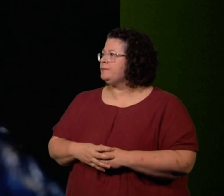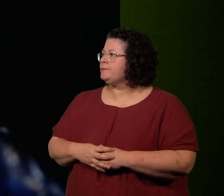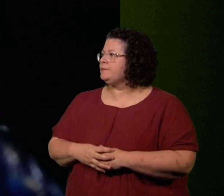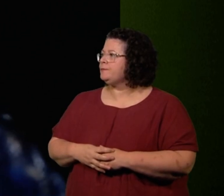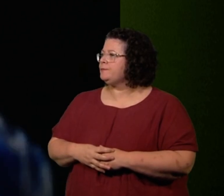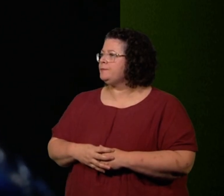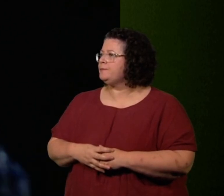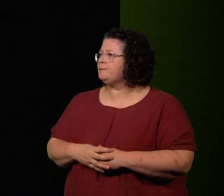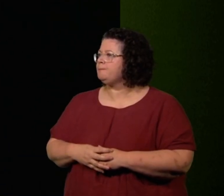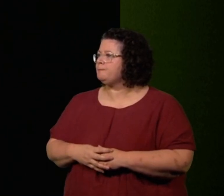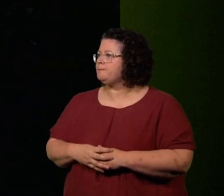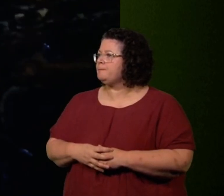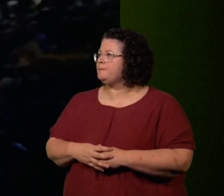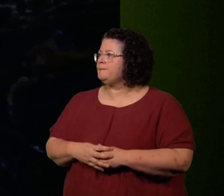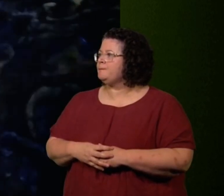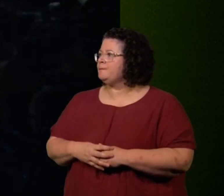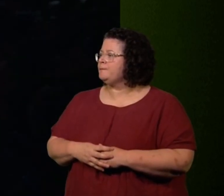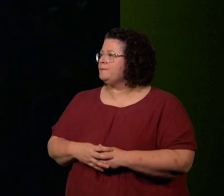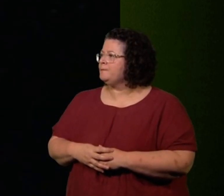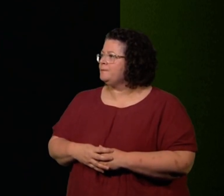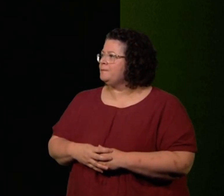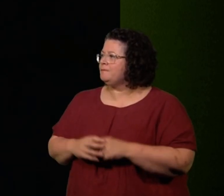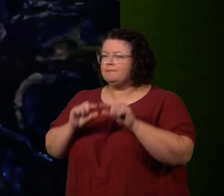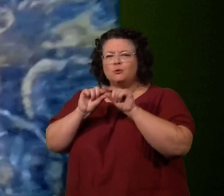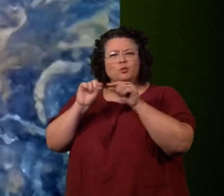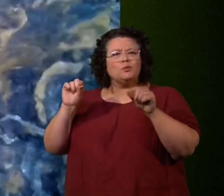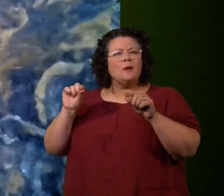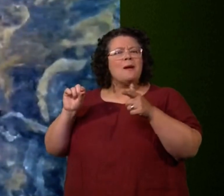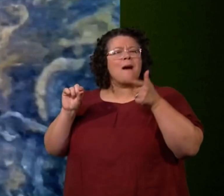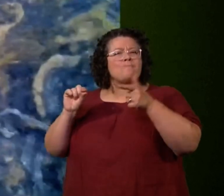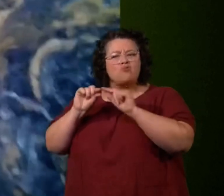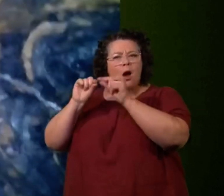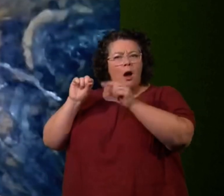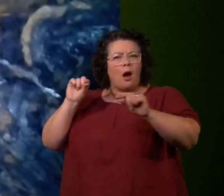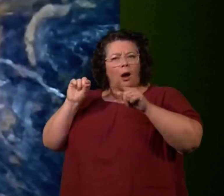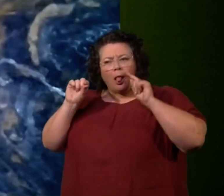I see a ring. Have you got something?